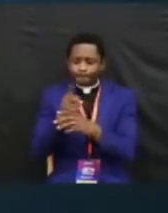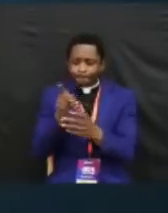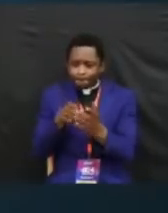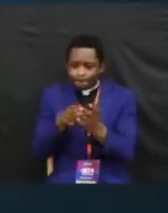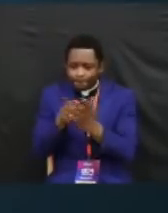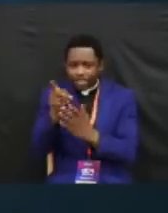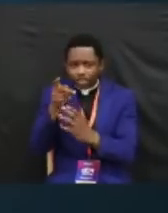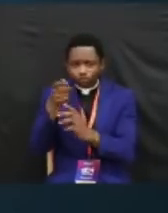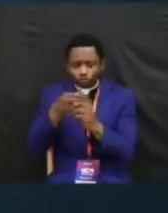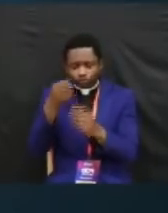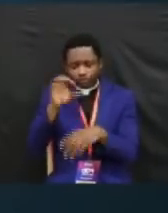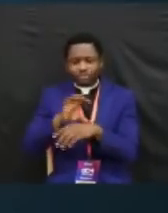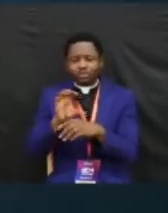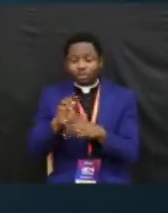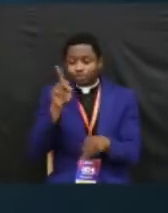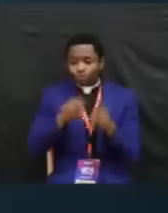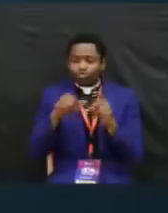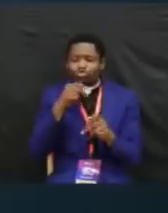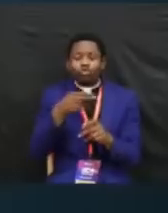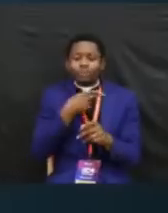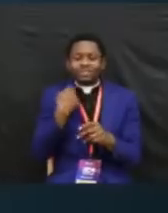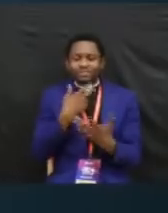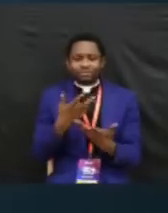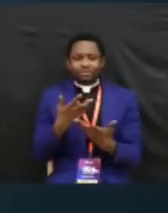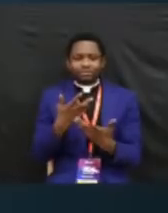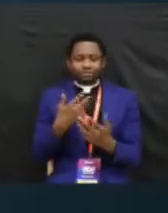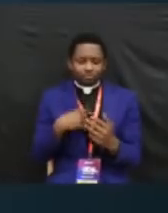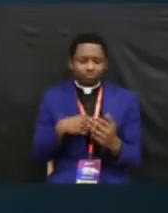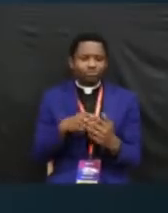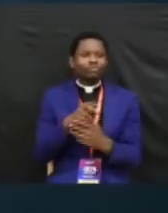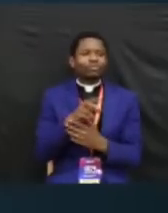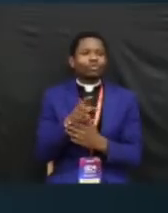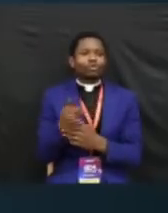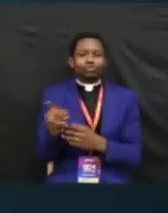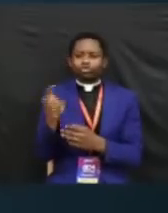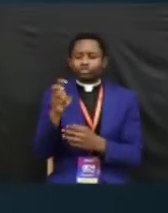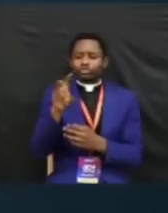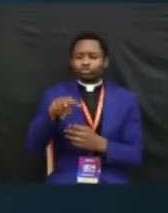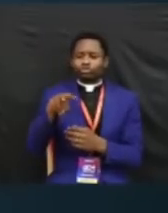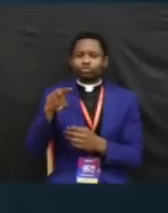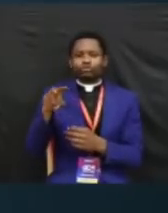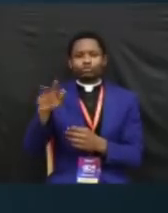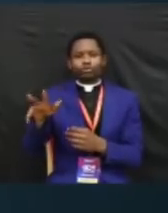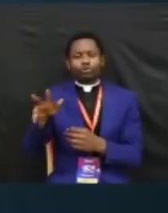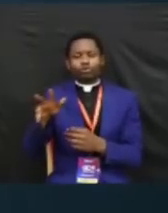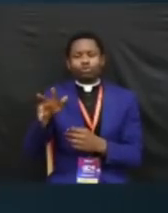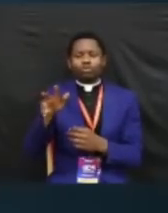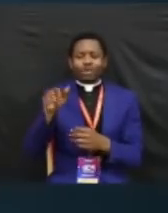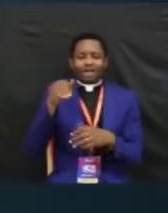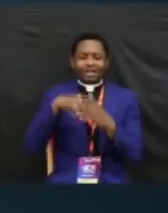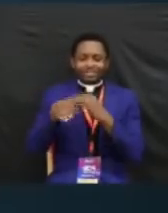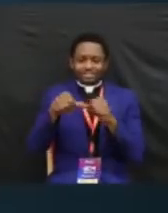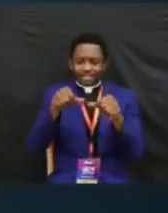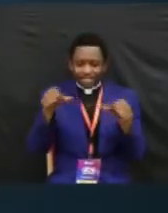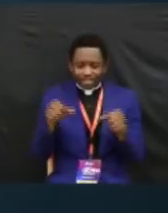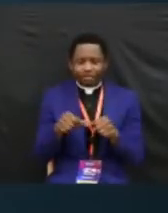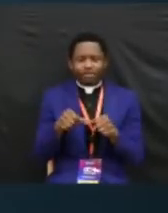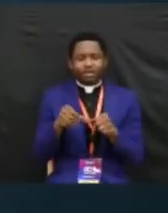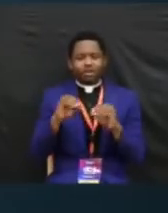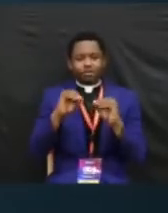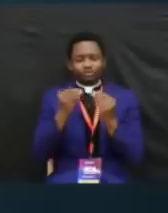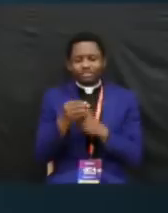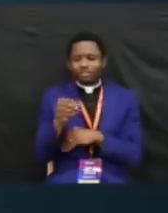2224 employees at the area offices and 218 at the head